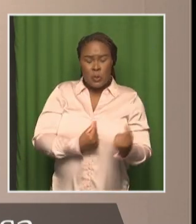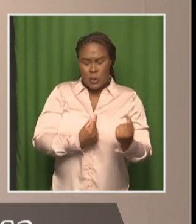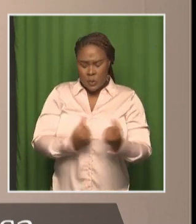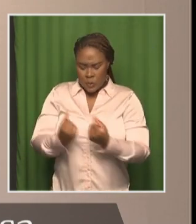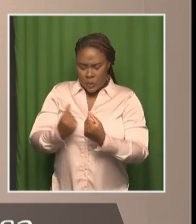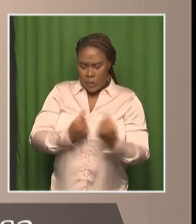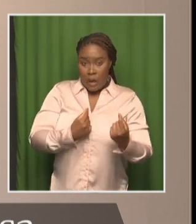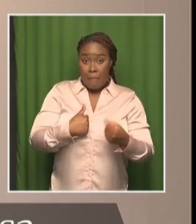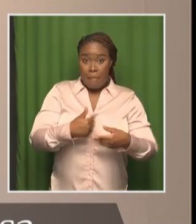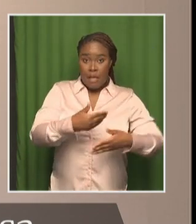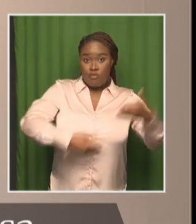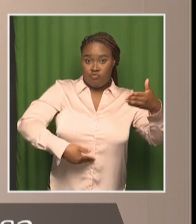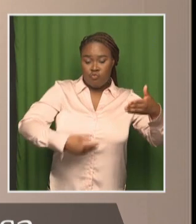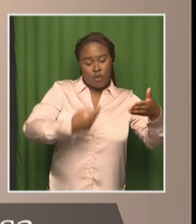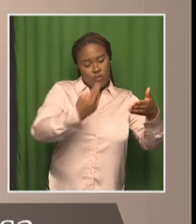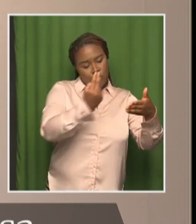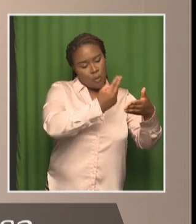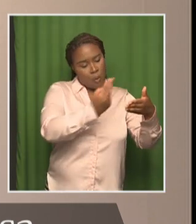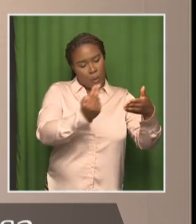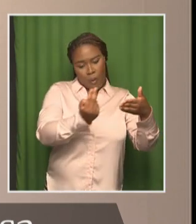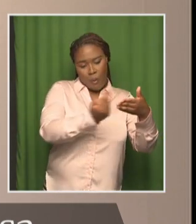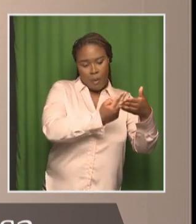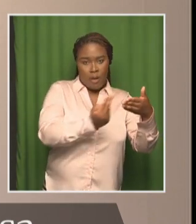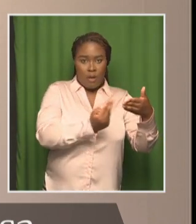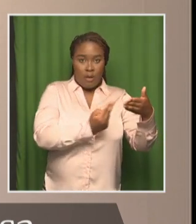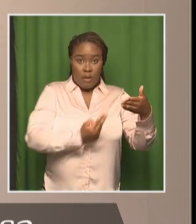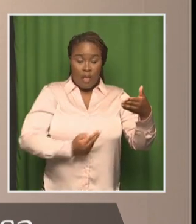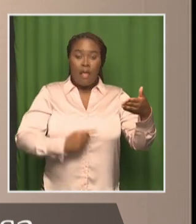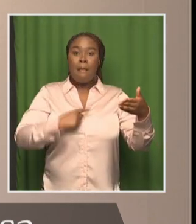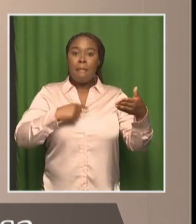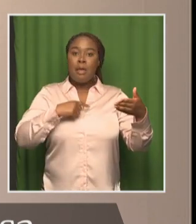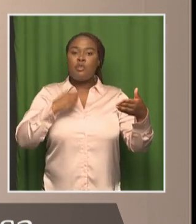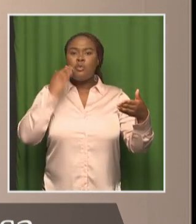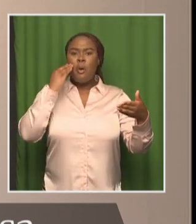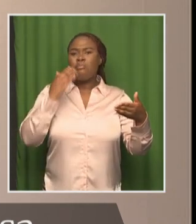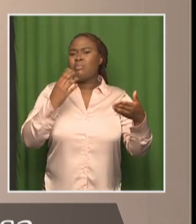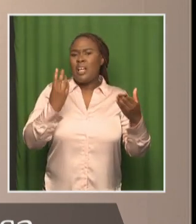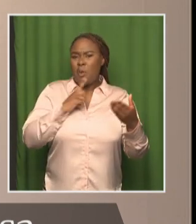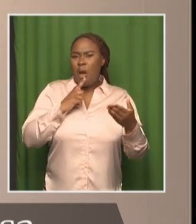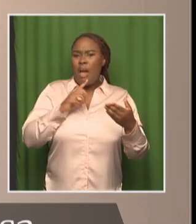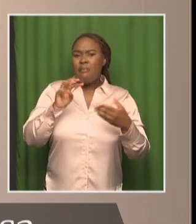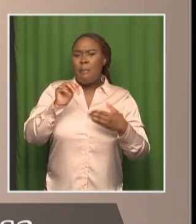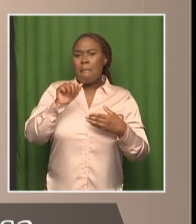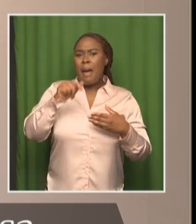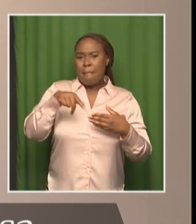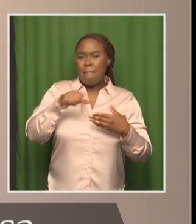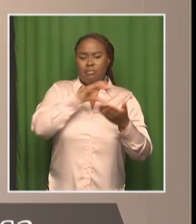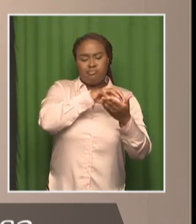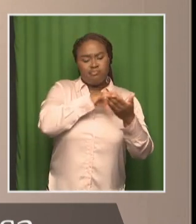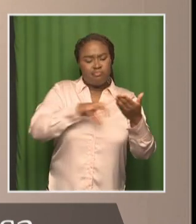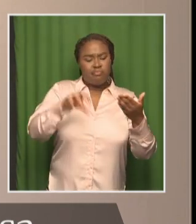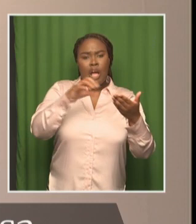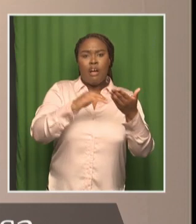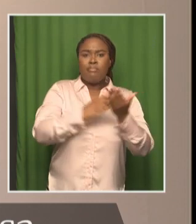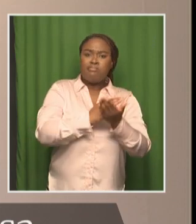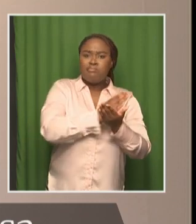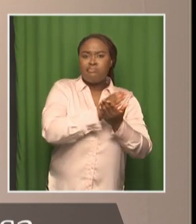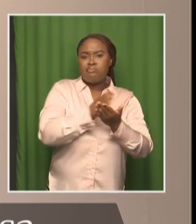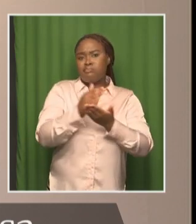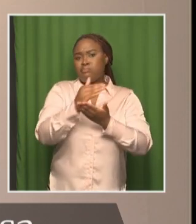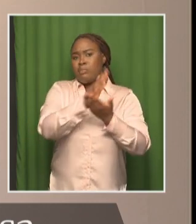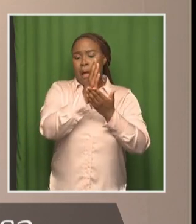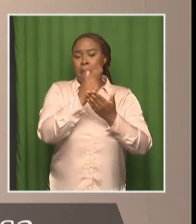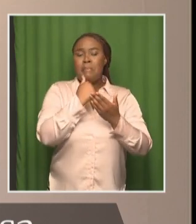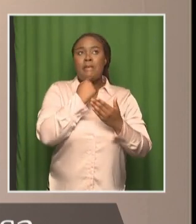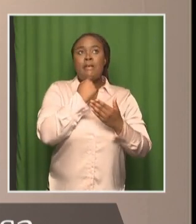drawings, and I knew the traveling, hence you get the different maps and the journey within it. That's when I told myself like, okay, let me just incorporate what